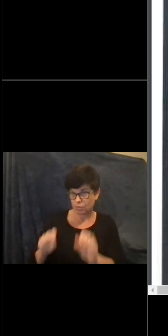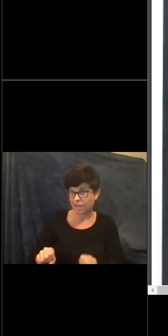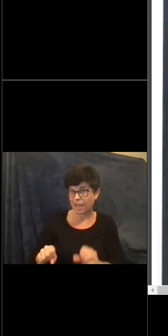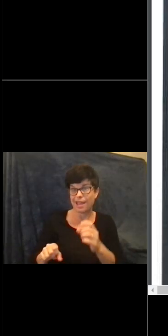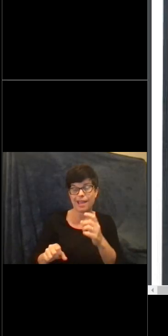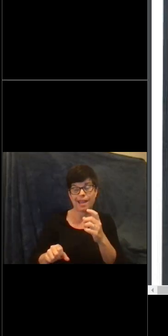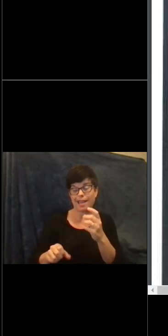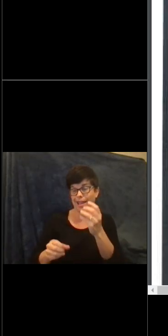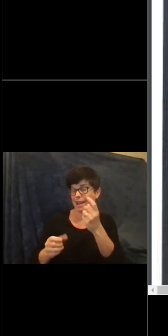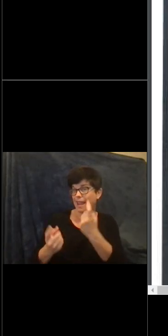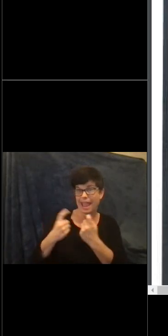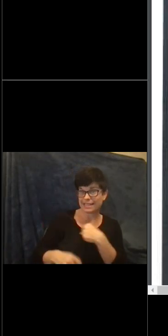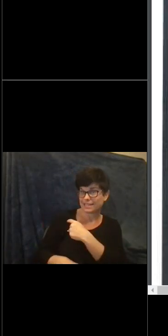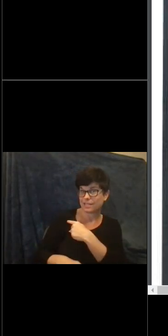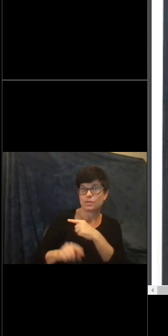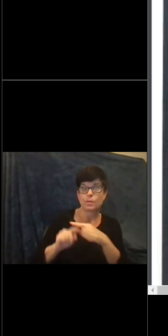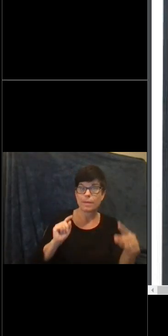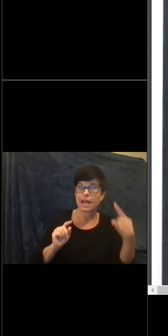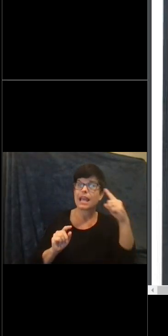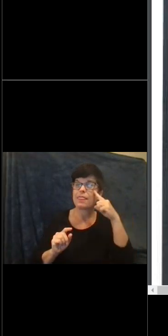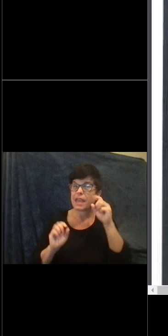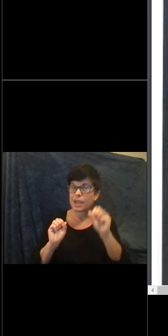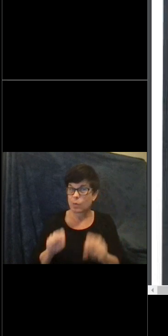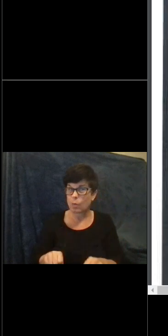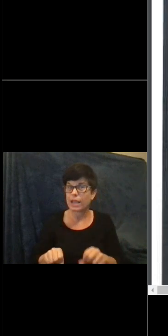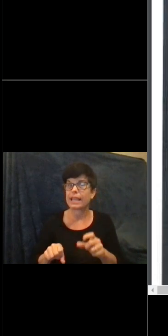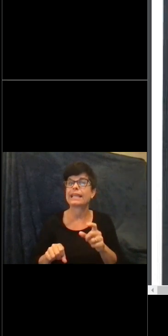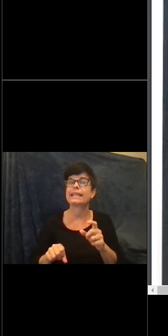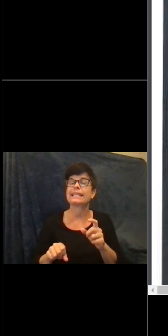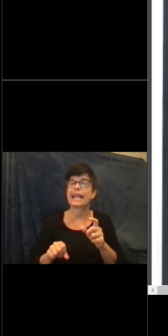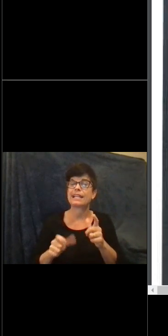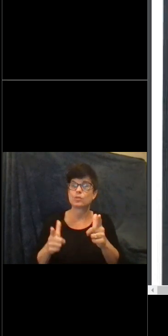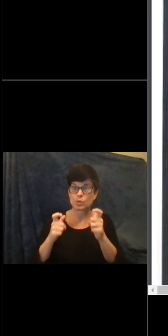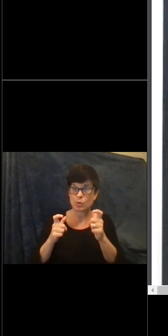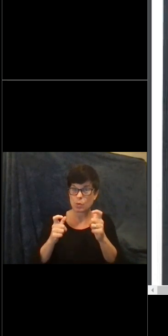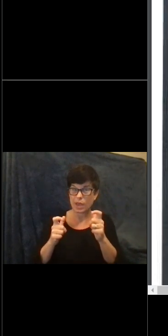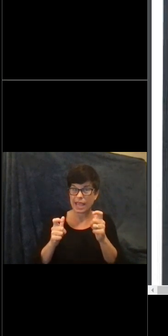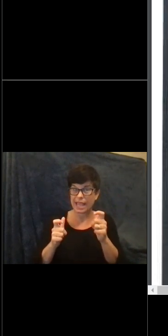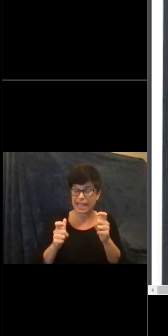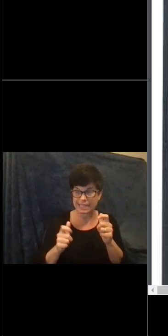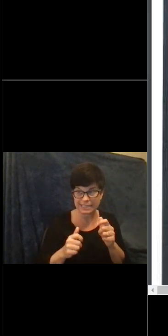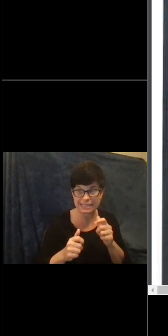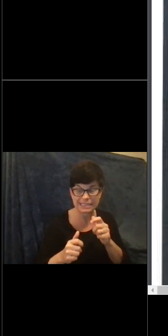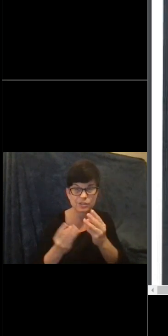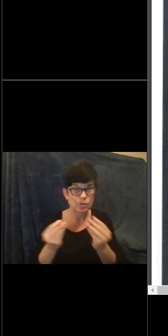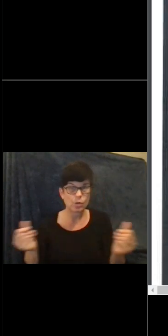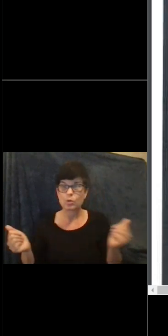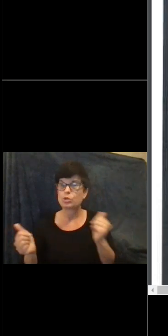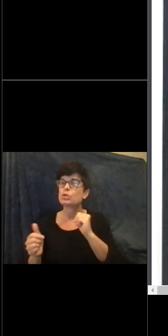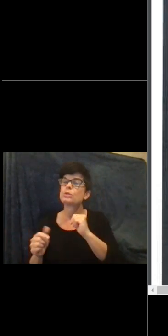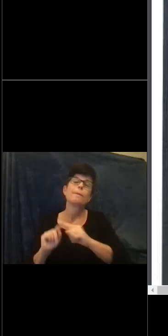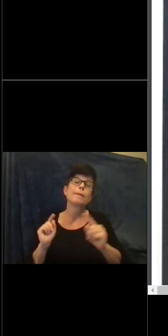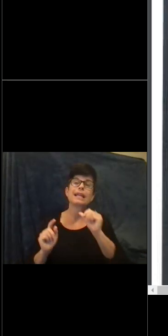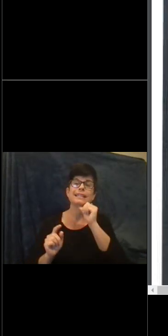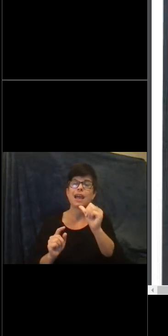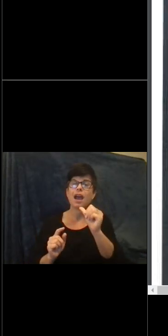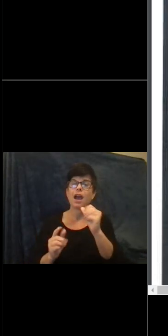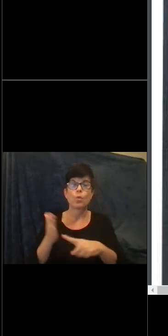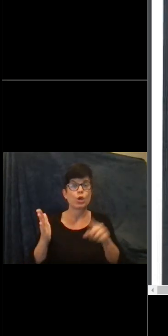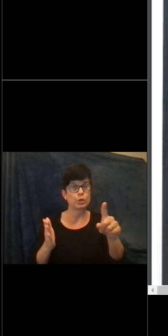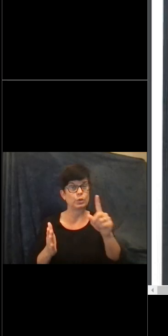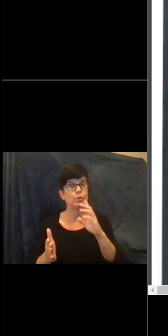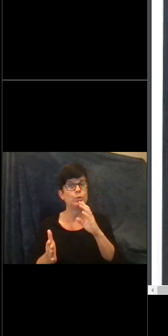I think we may be able to come up with some quick solutions, but not to a magnitude of what you're talking about. That's going to be something that's